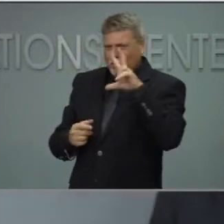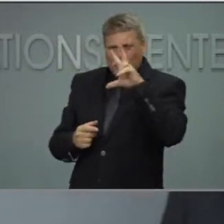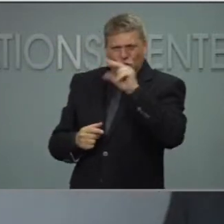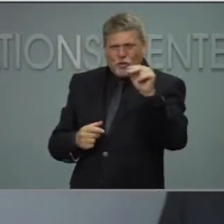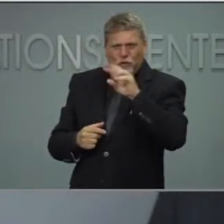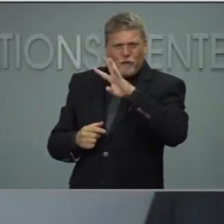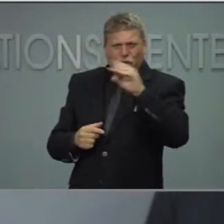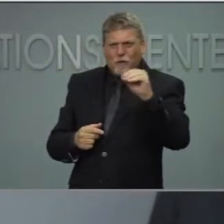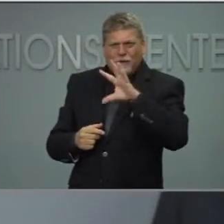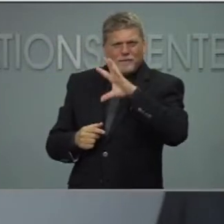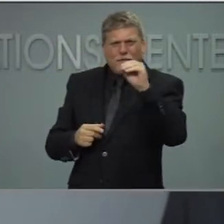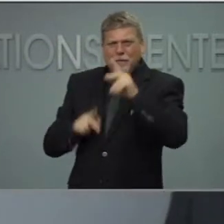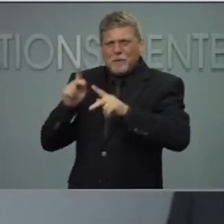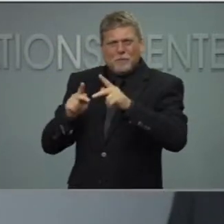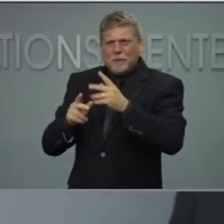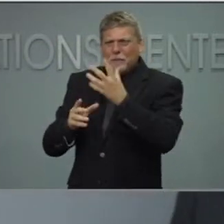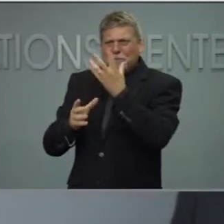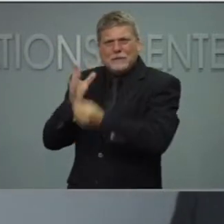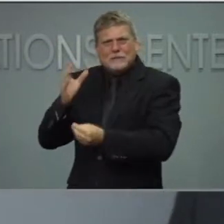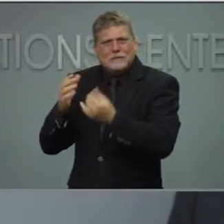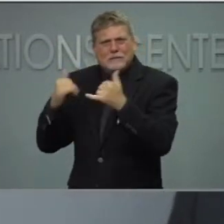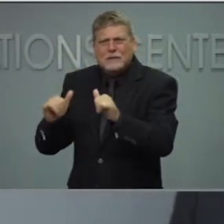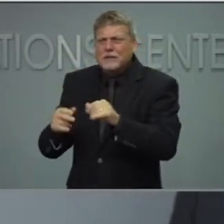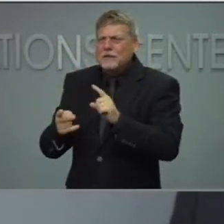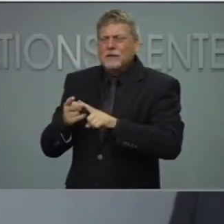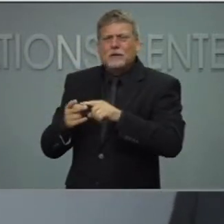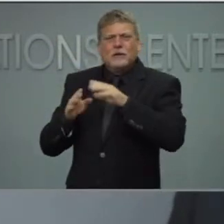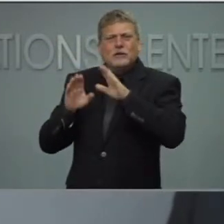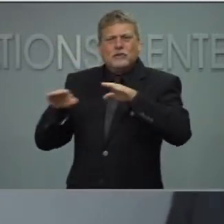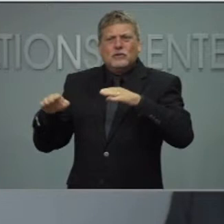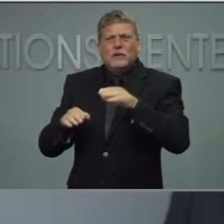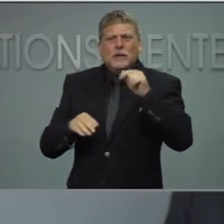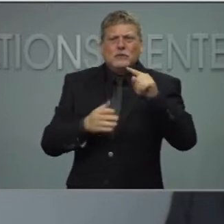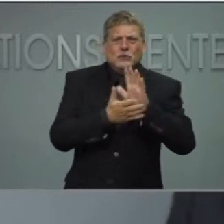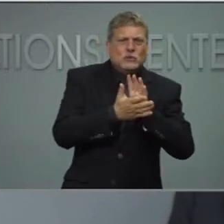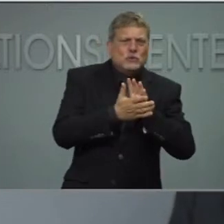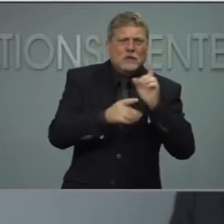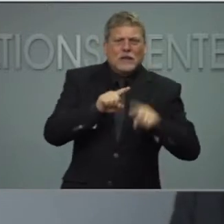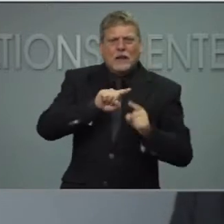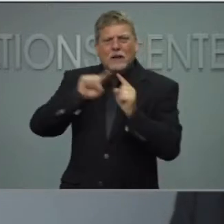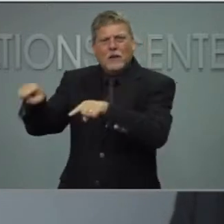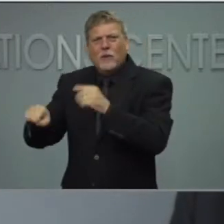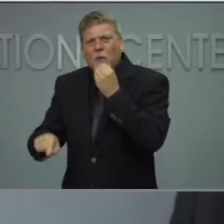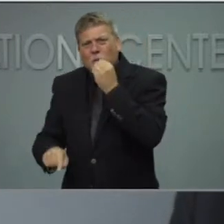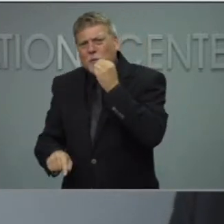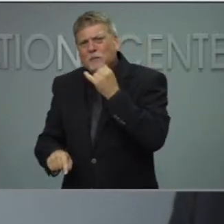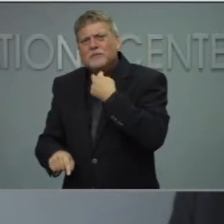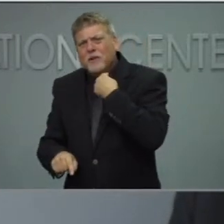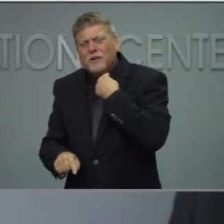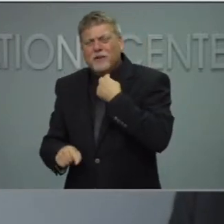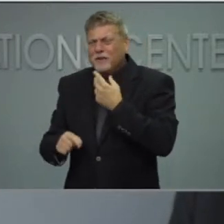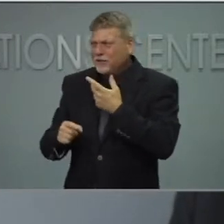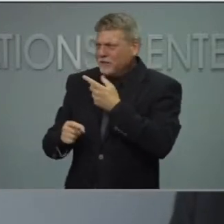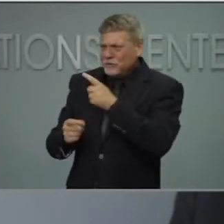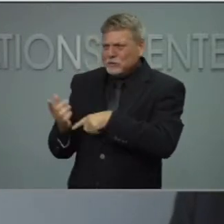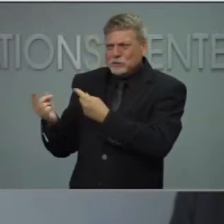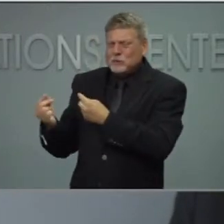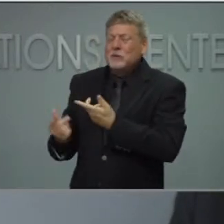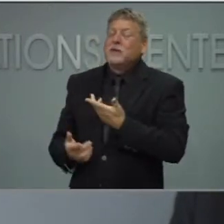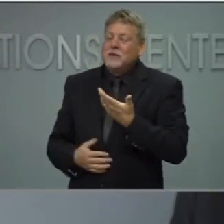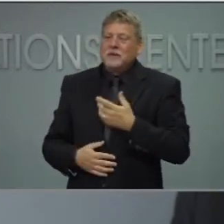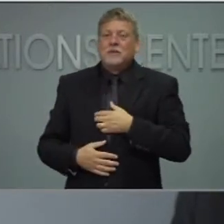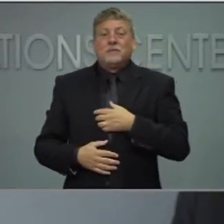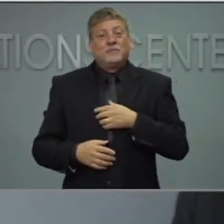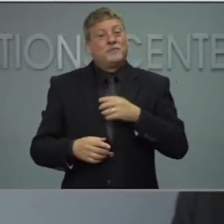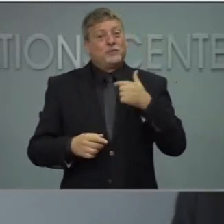to school, couldn't get home. Correct. What do we know about that? So I think, again, as Secretary Boyette and his team with DOT have done a really great